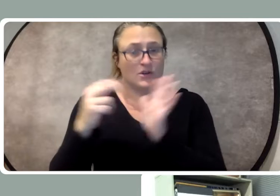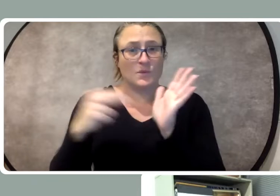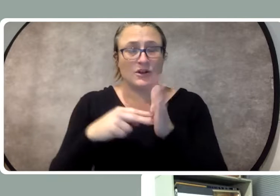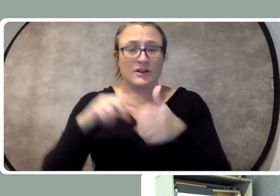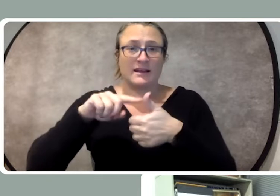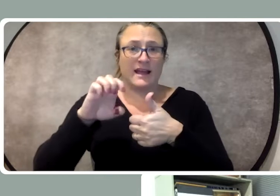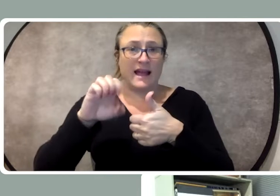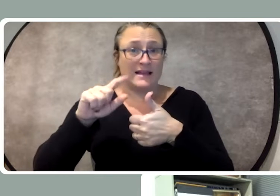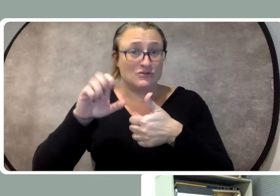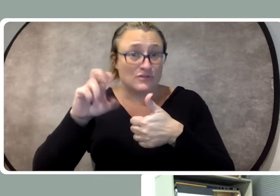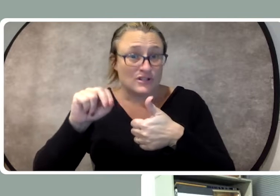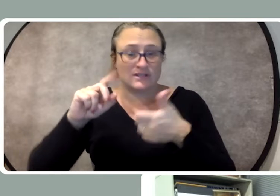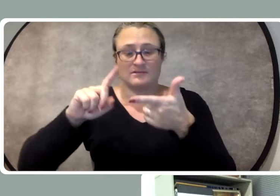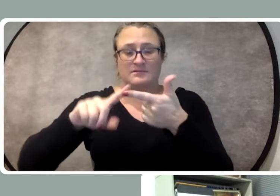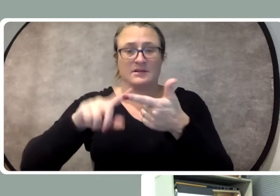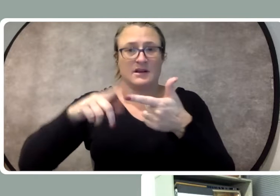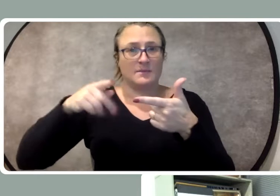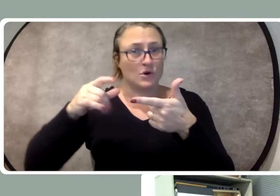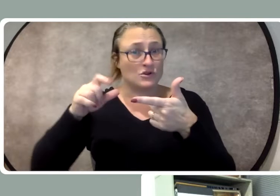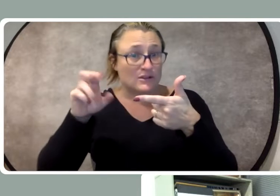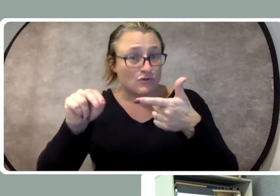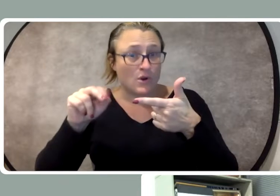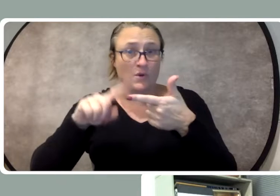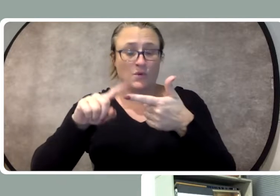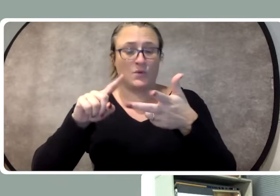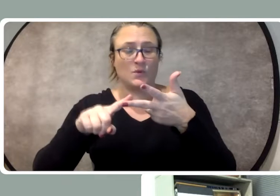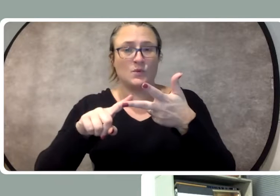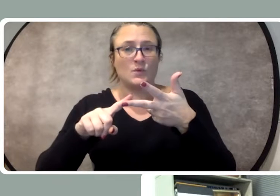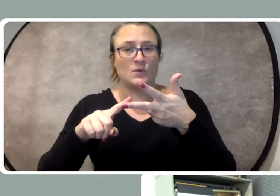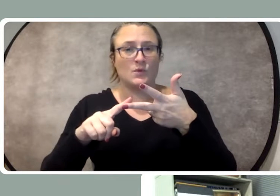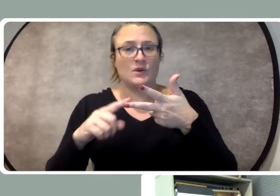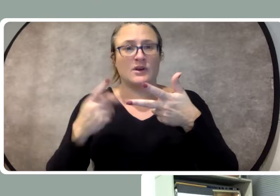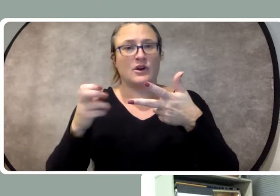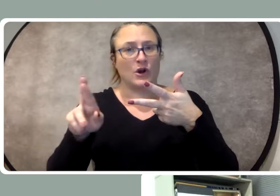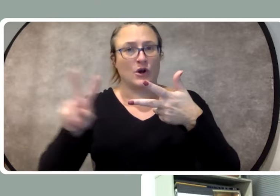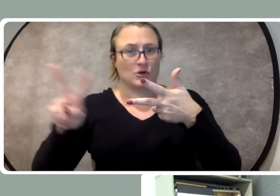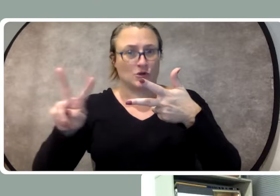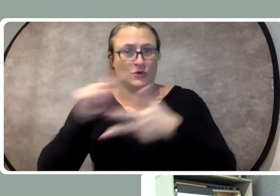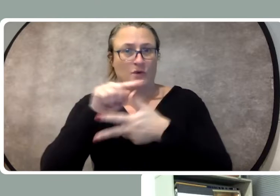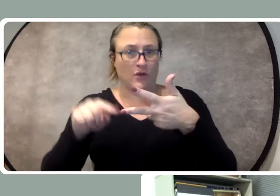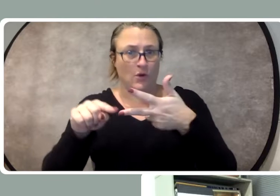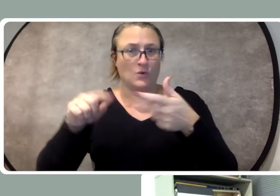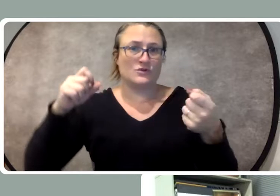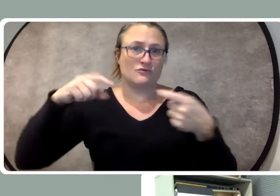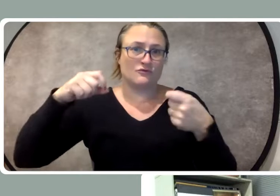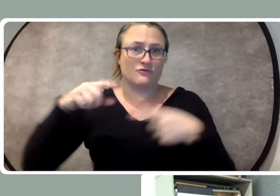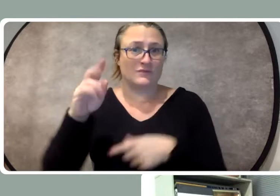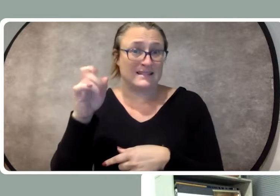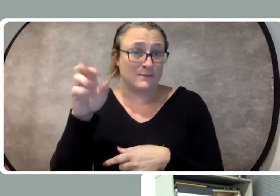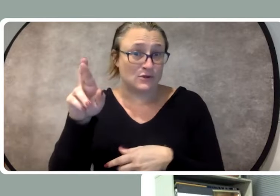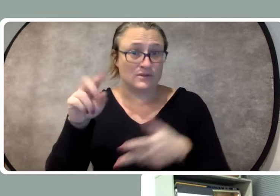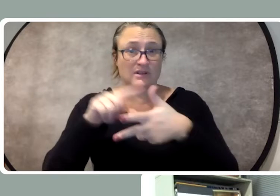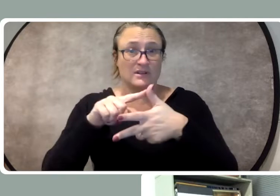the progesterone receptor, and then a gene called HER2. So if all three of them